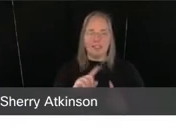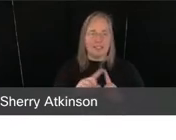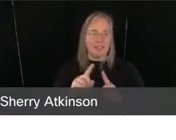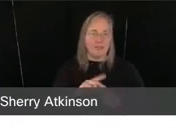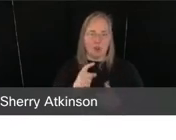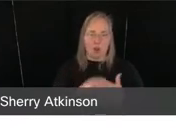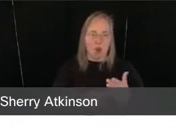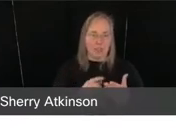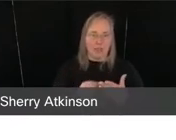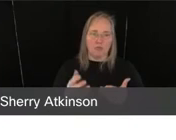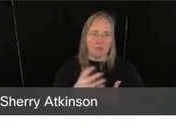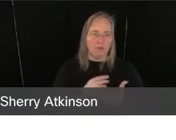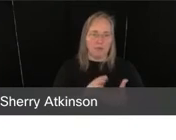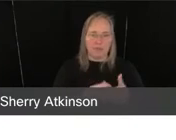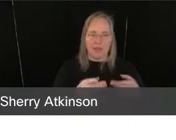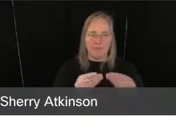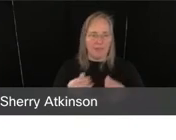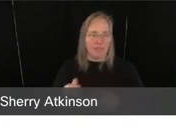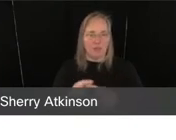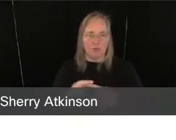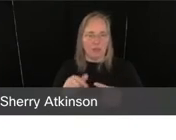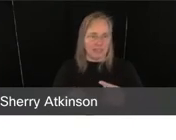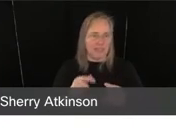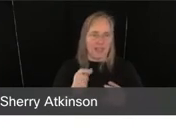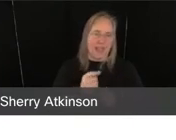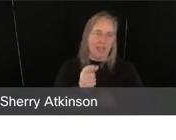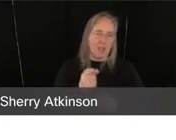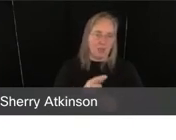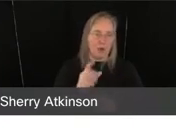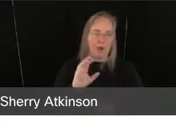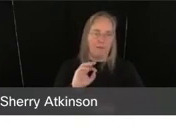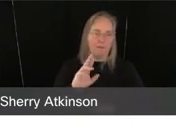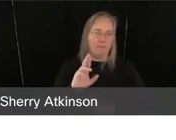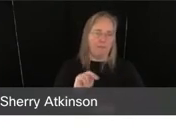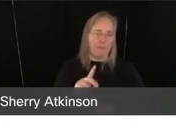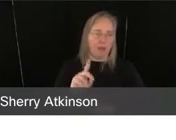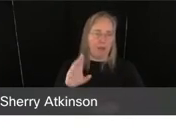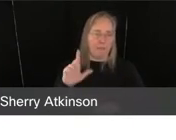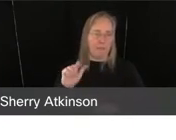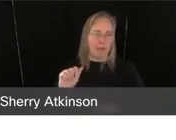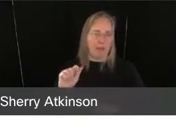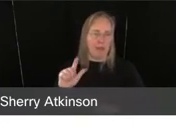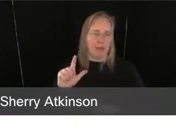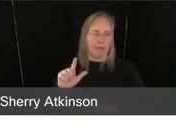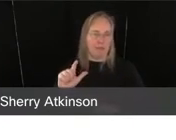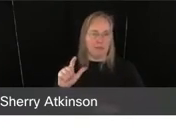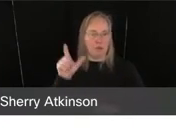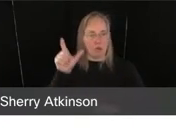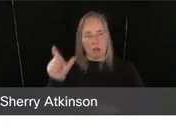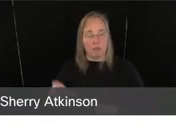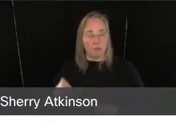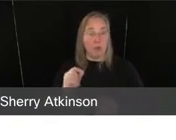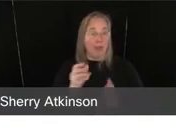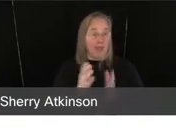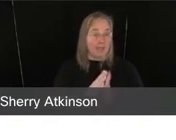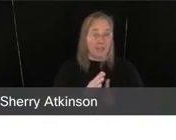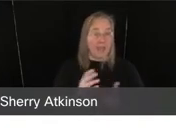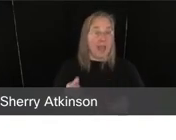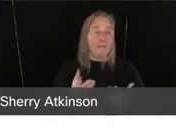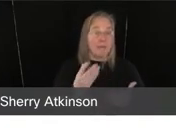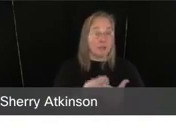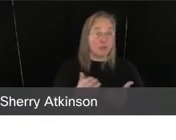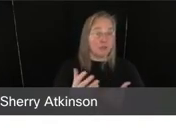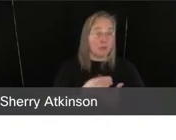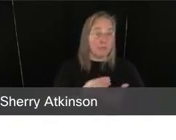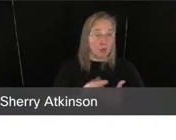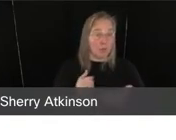this annual fund balance column. So asking the question, you know, how much revenue have we collected? That's one part of the